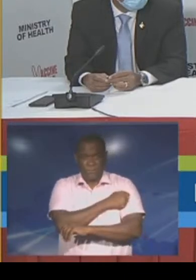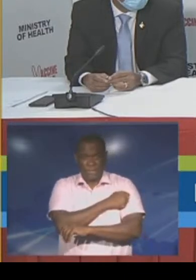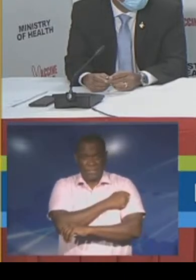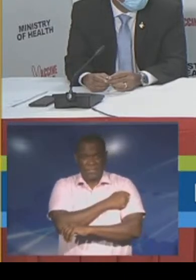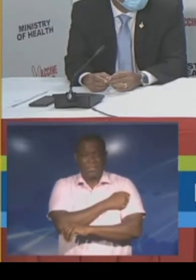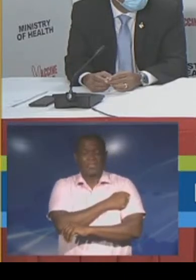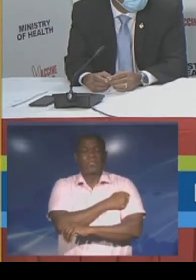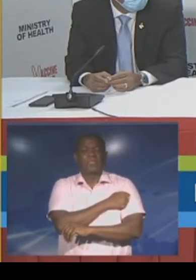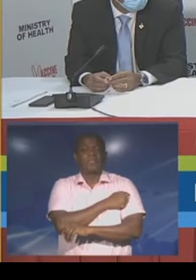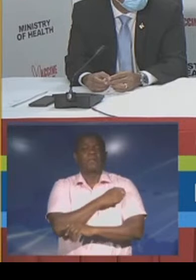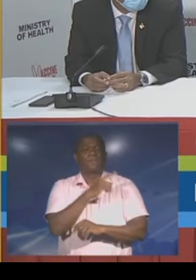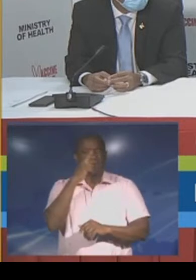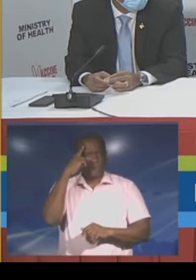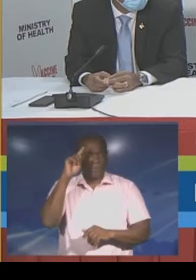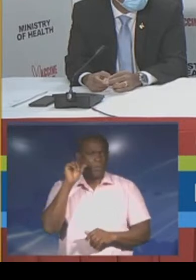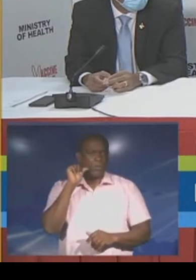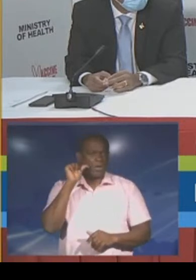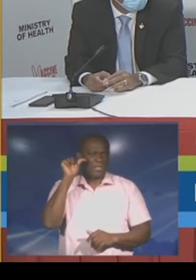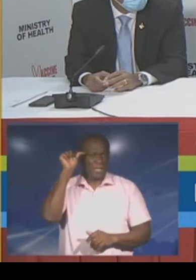adult,